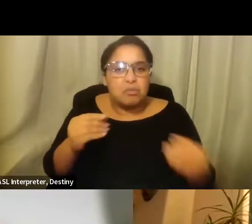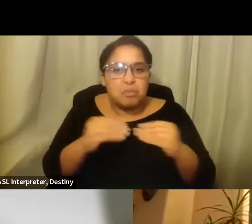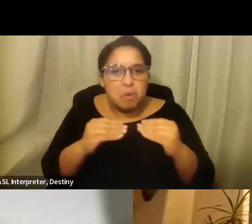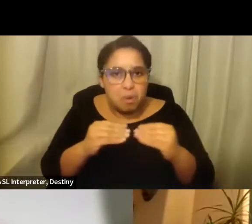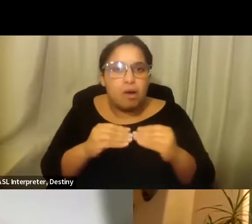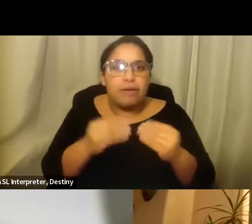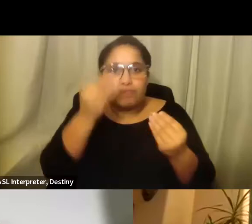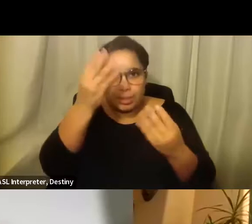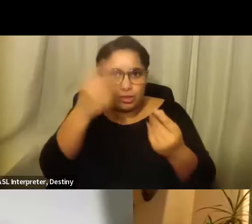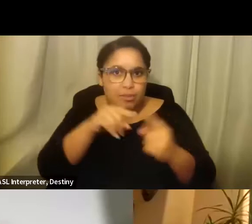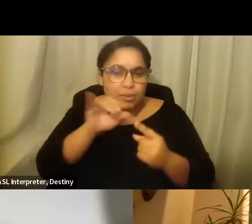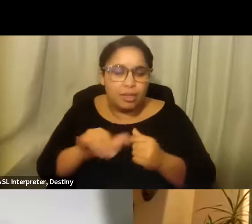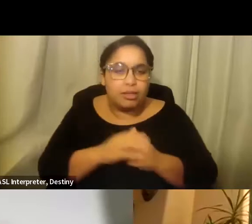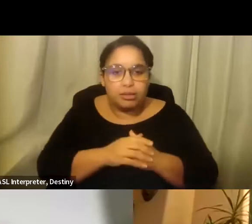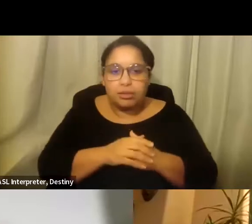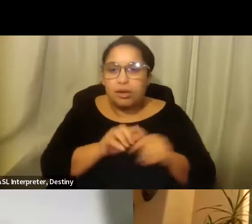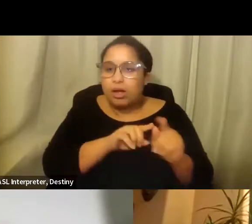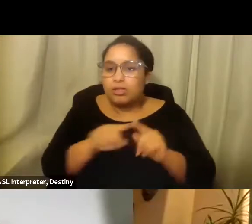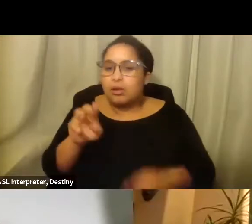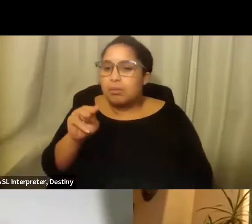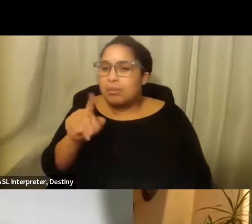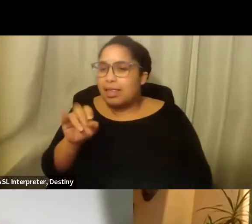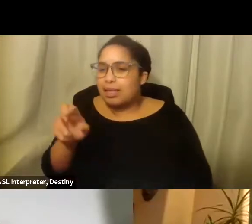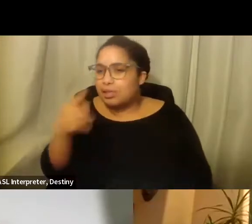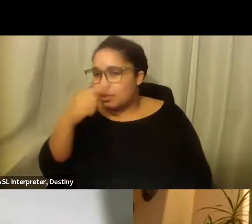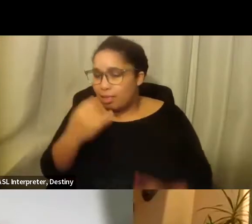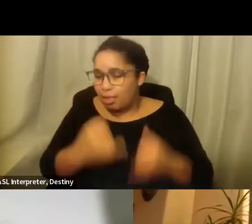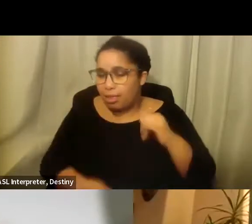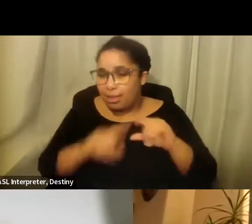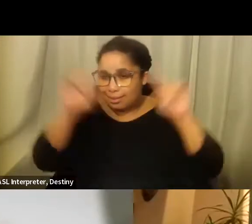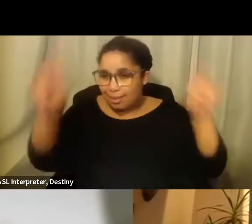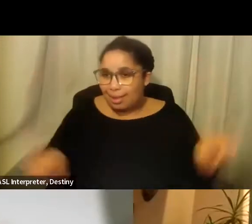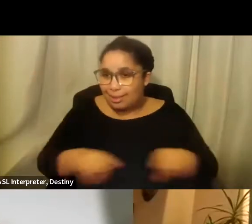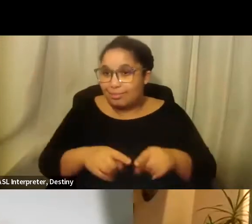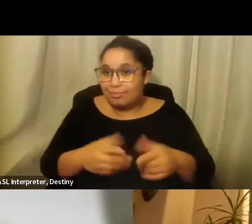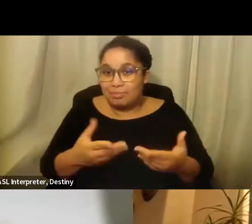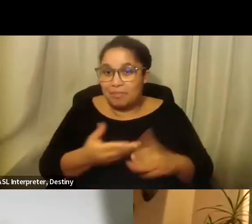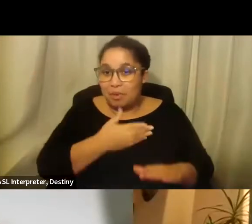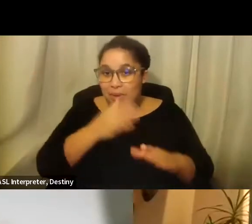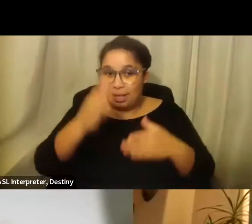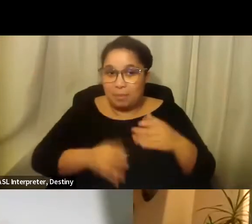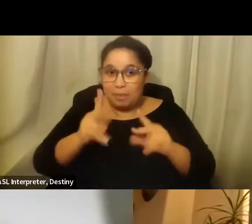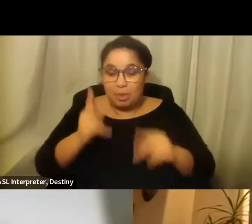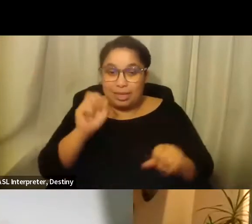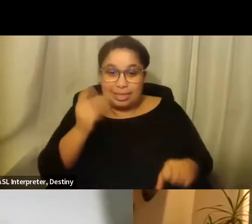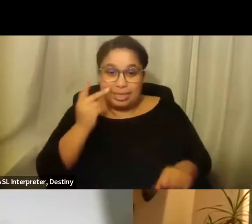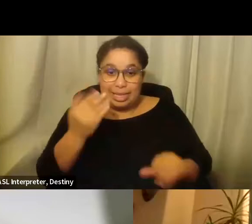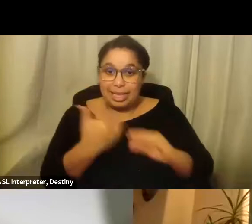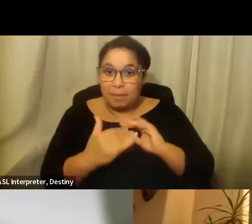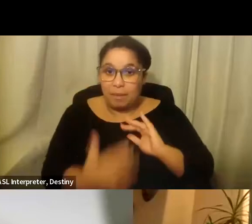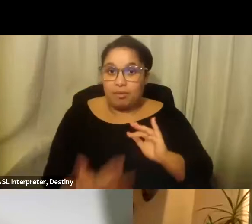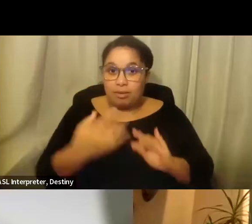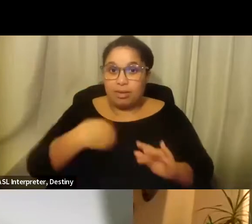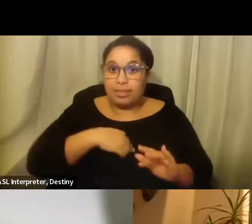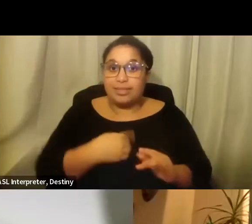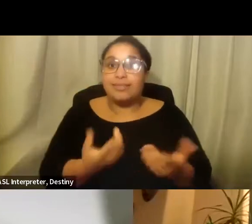elements. And then Maylene, if you could put up the last slide again so we can end, so that people can see the email address one